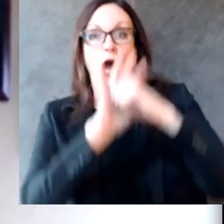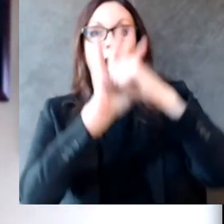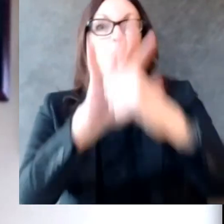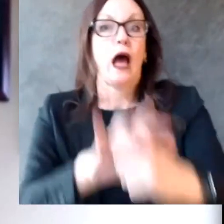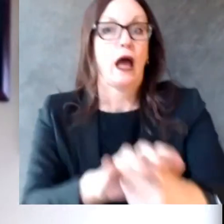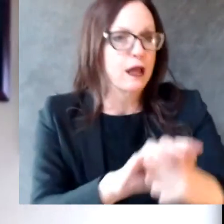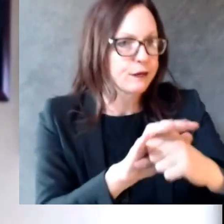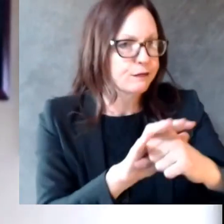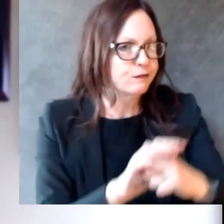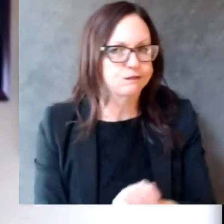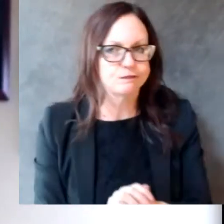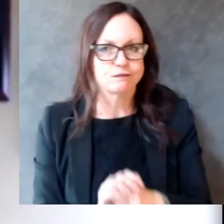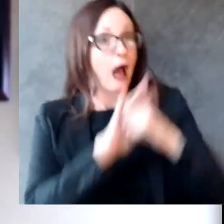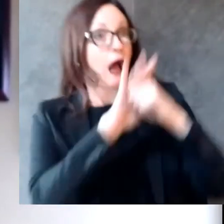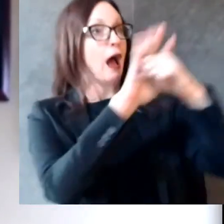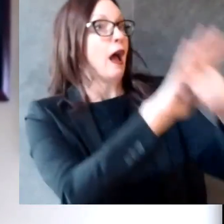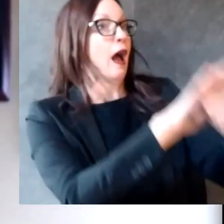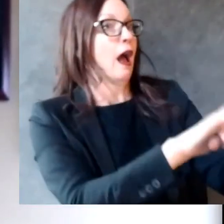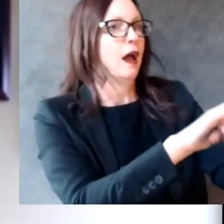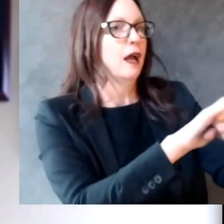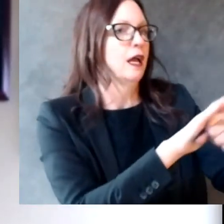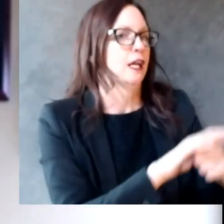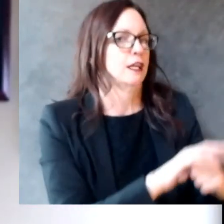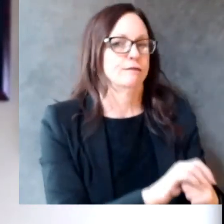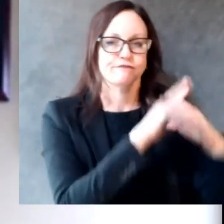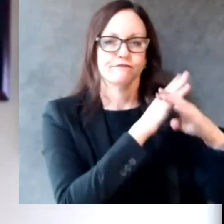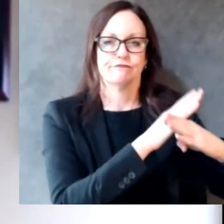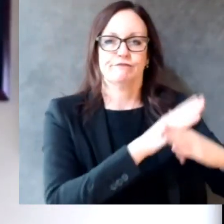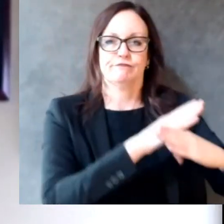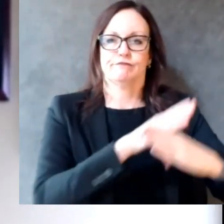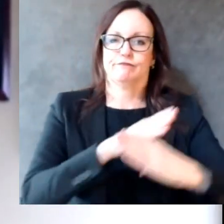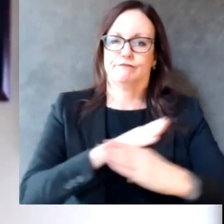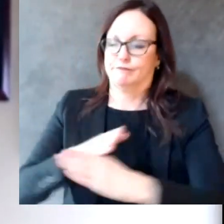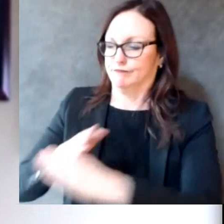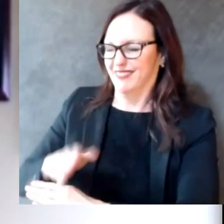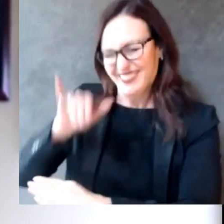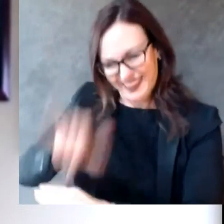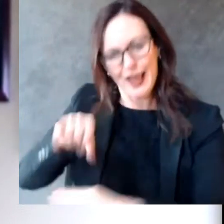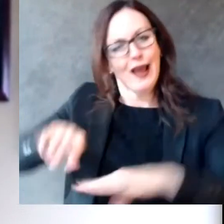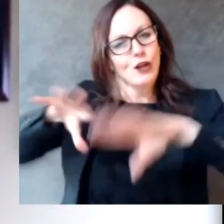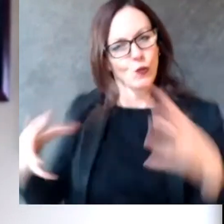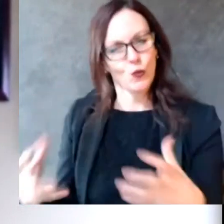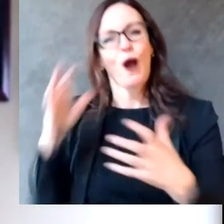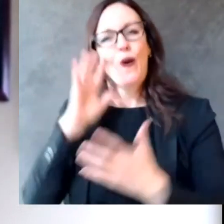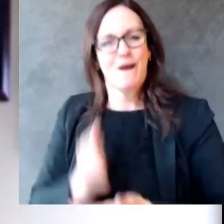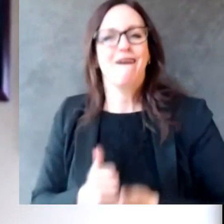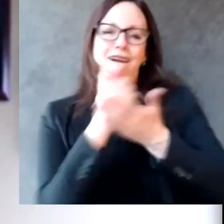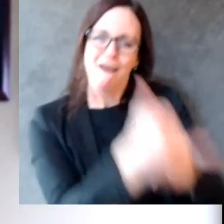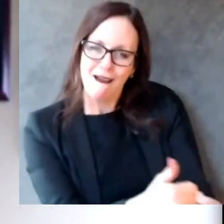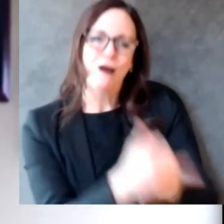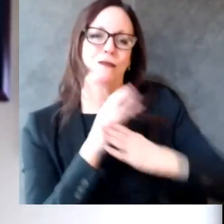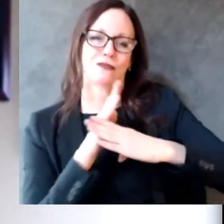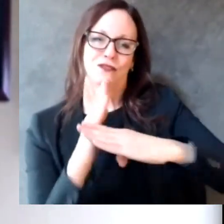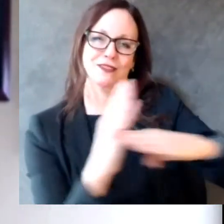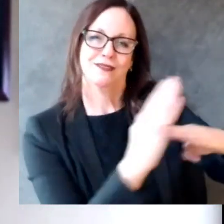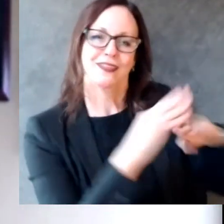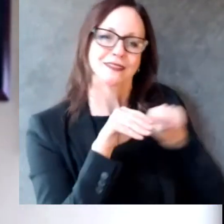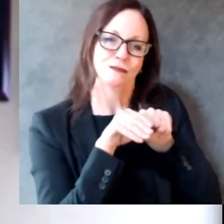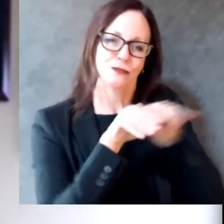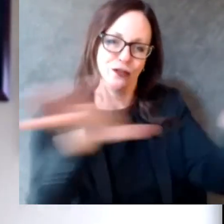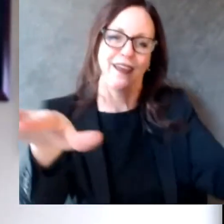an infection and replicate, it makes it harder for the virus to continue and eventually die out.